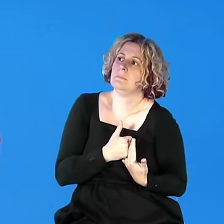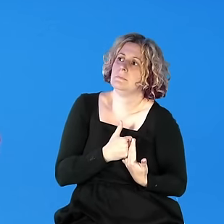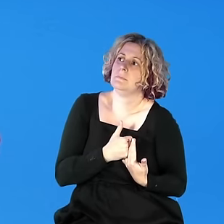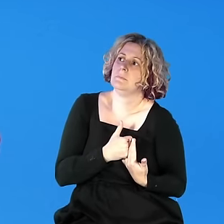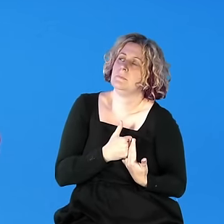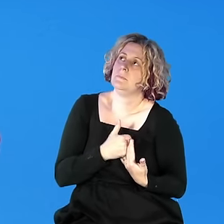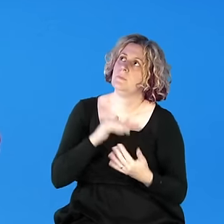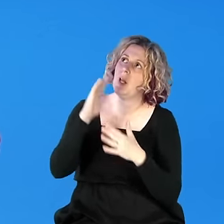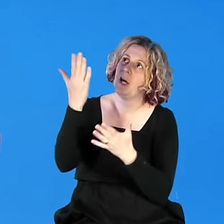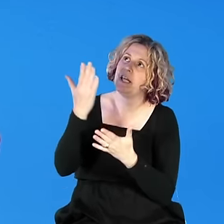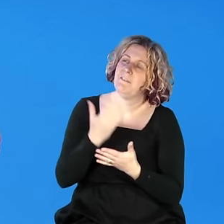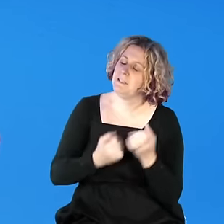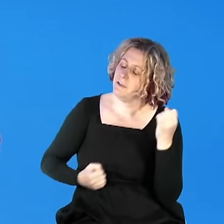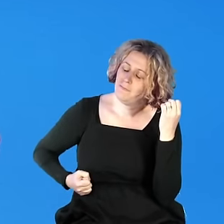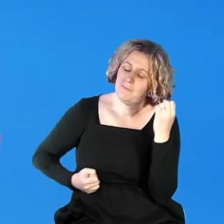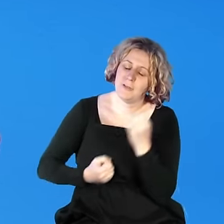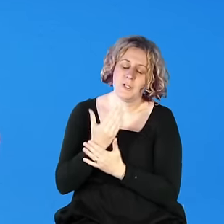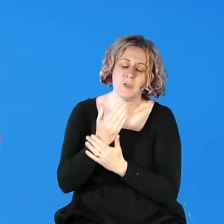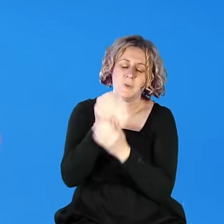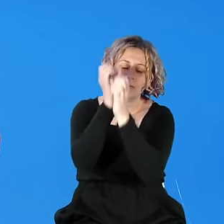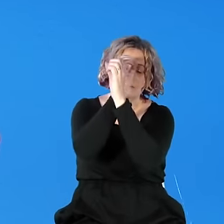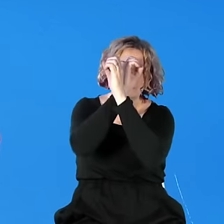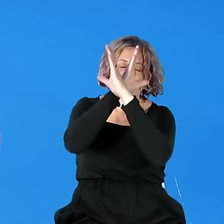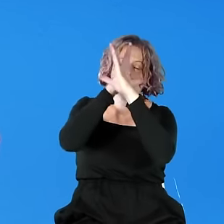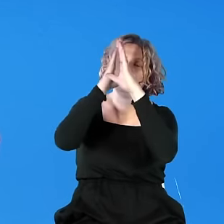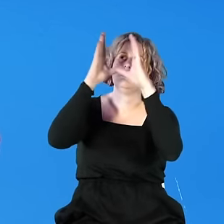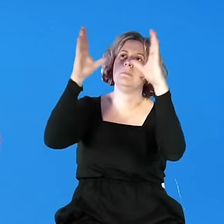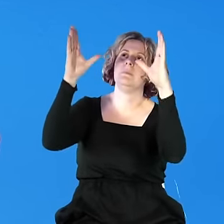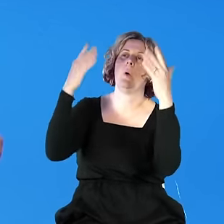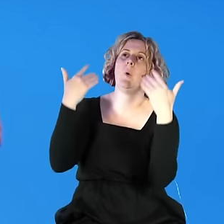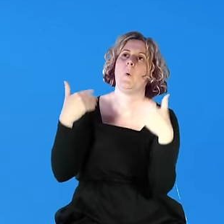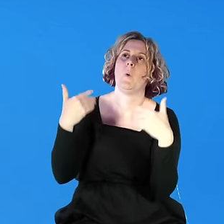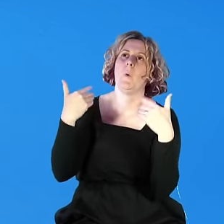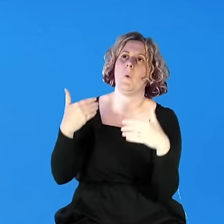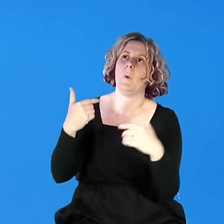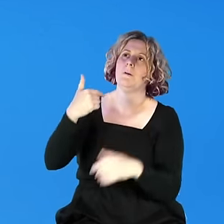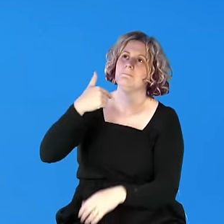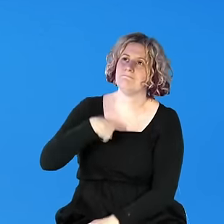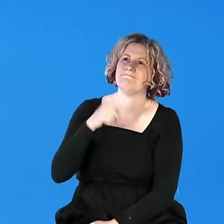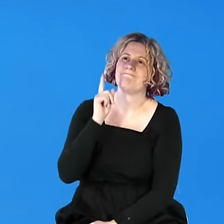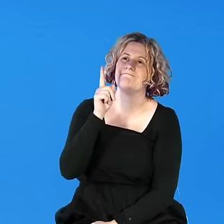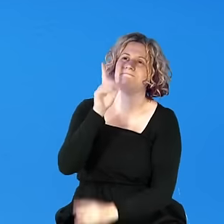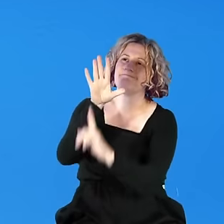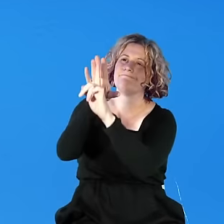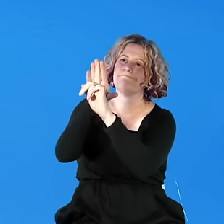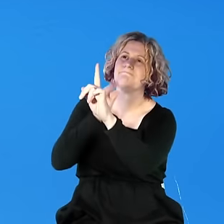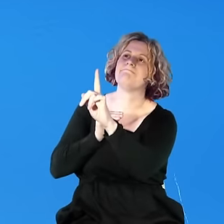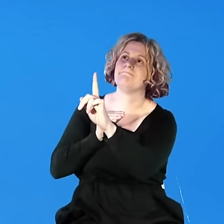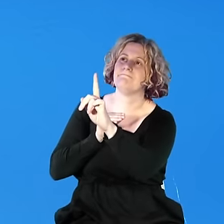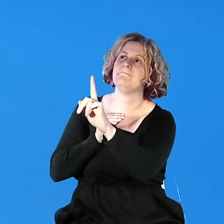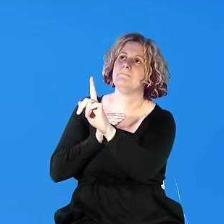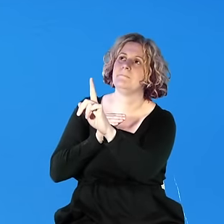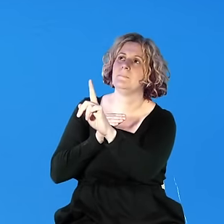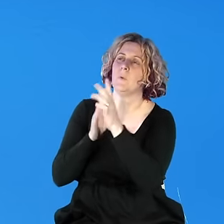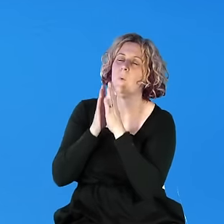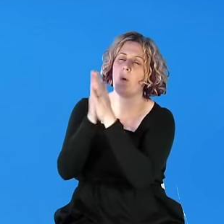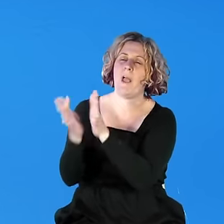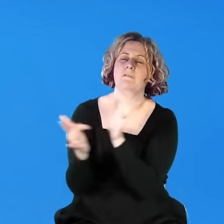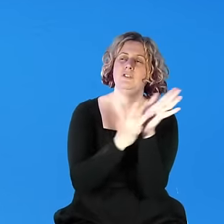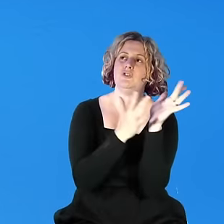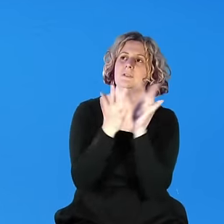And give us a renewed vision of who you made us to be. We pray this for Jesus' eternal